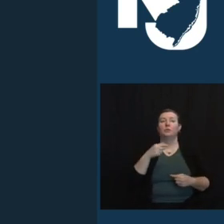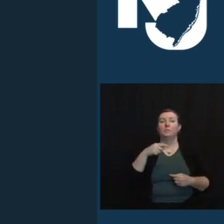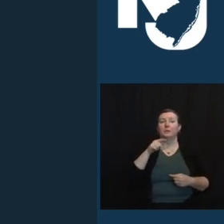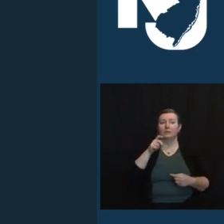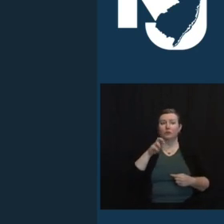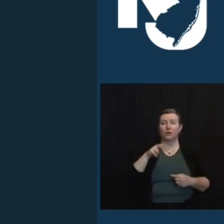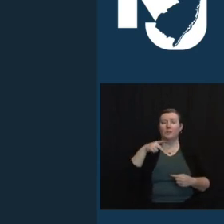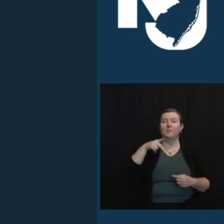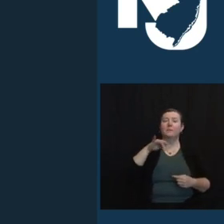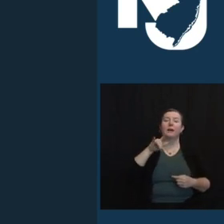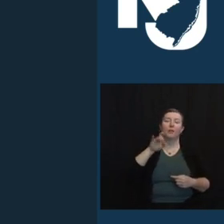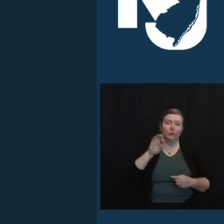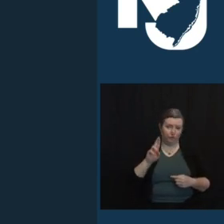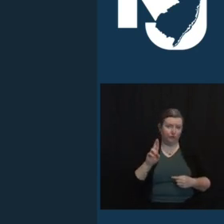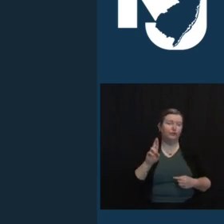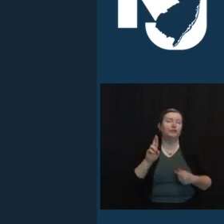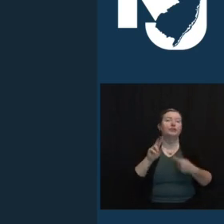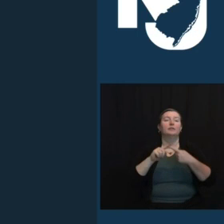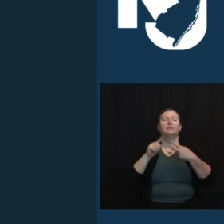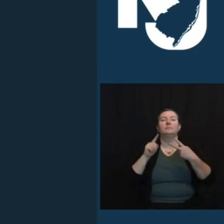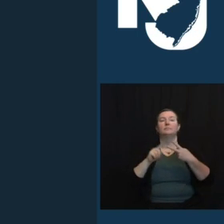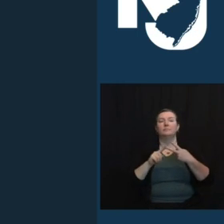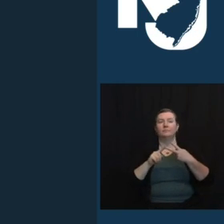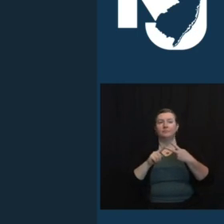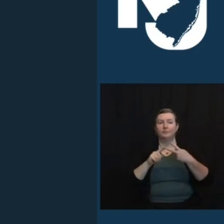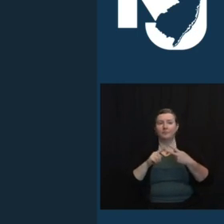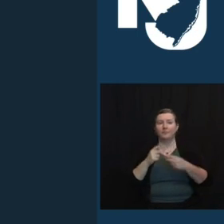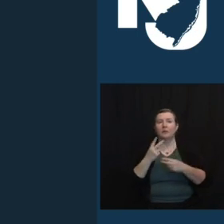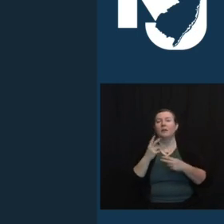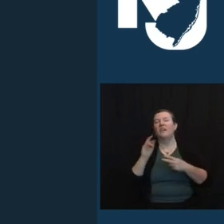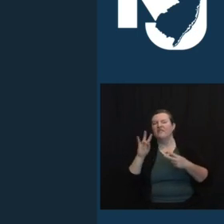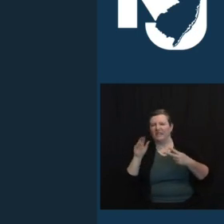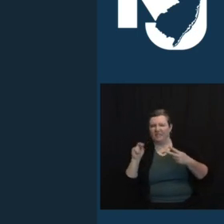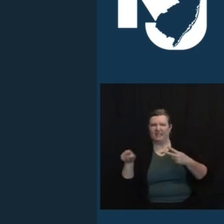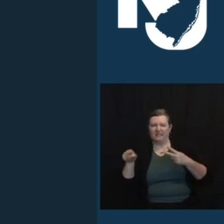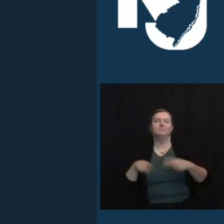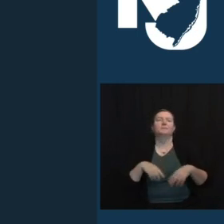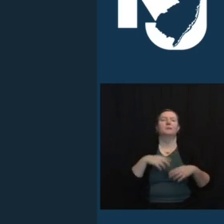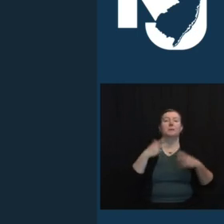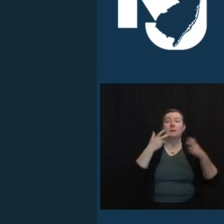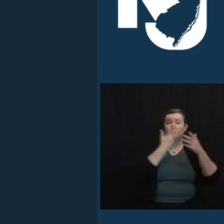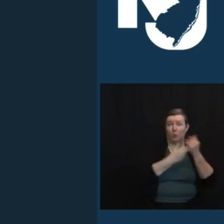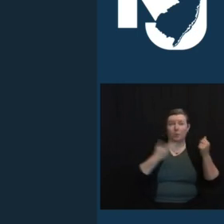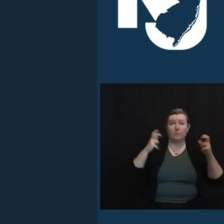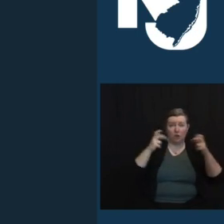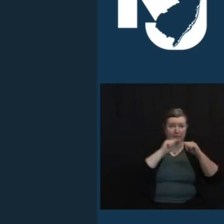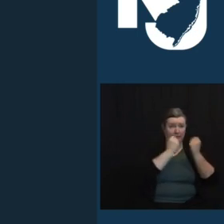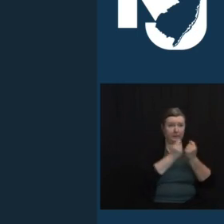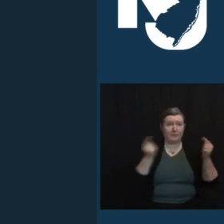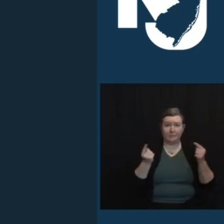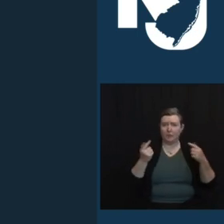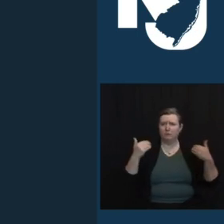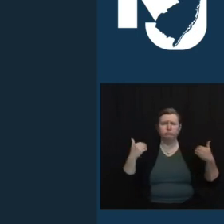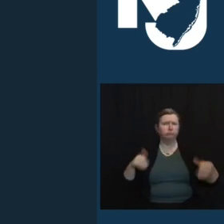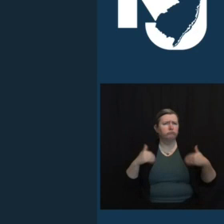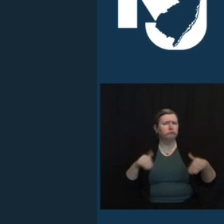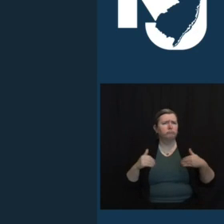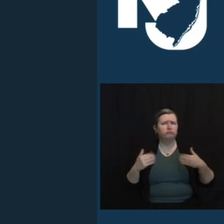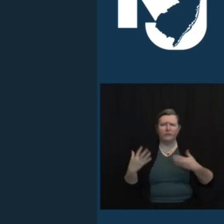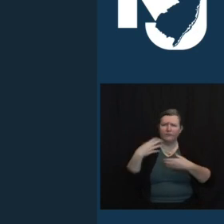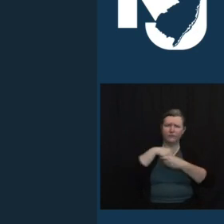Both of our Scarlet Knight basketball teams are dancing in March Madness. And I know the selection for the Scarlet Knights